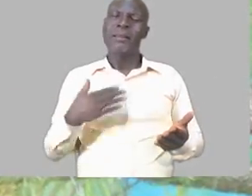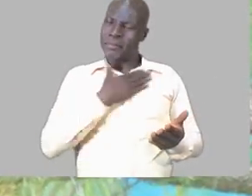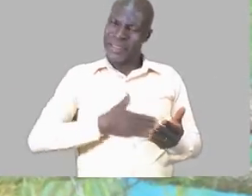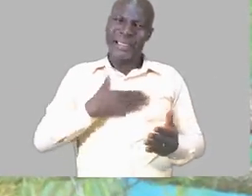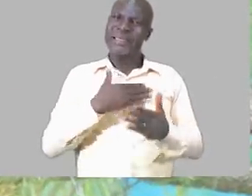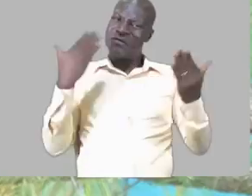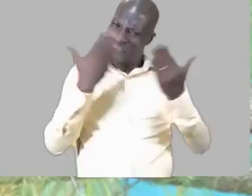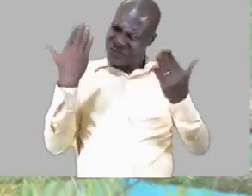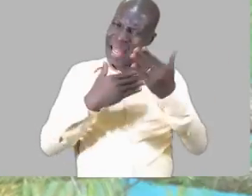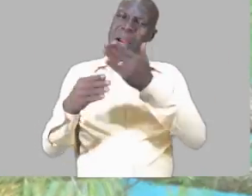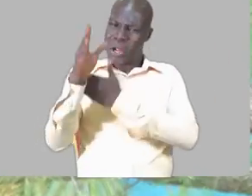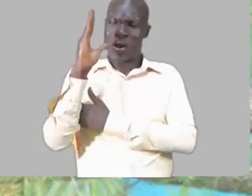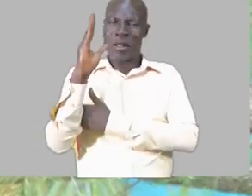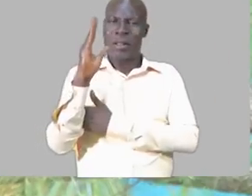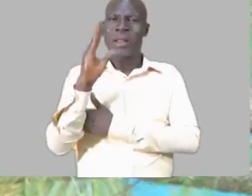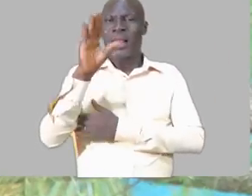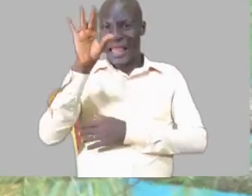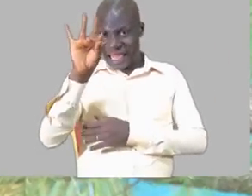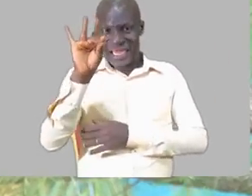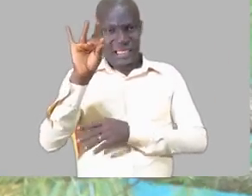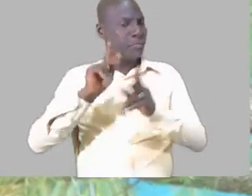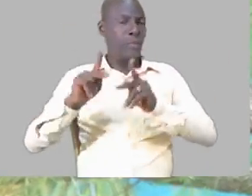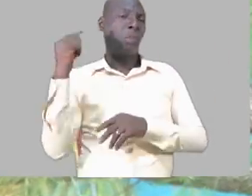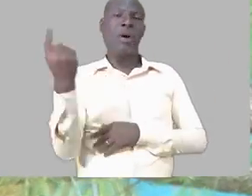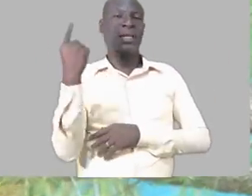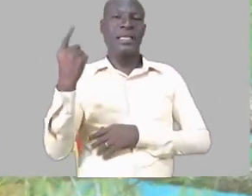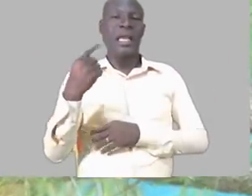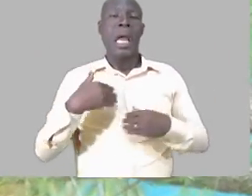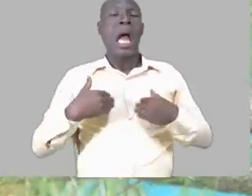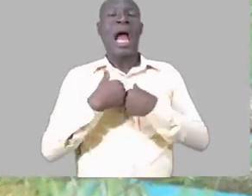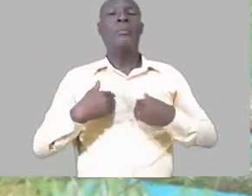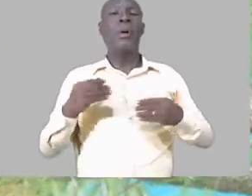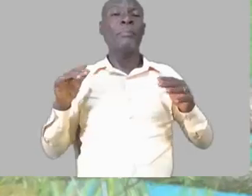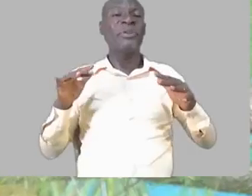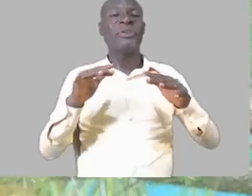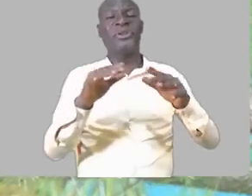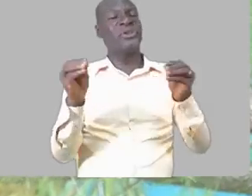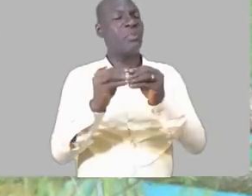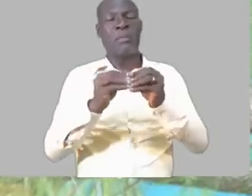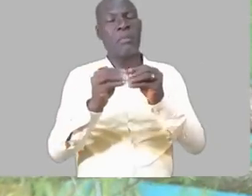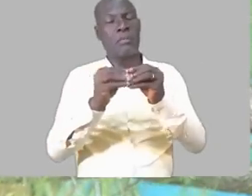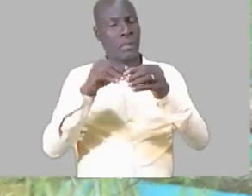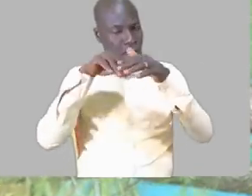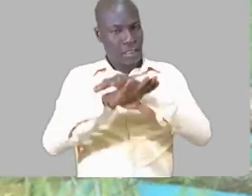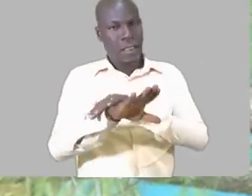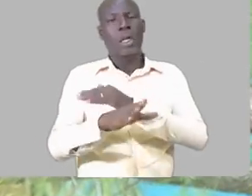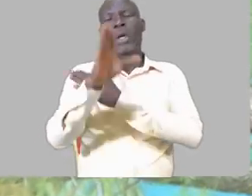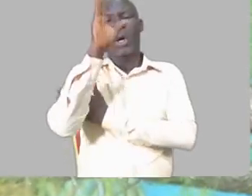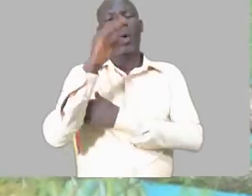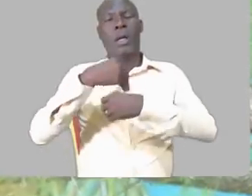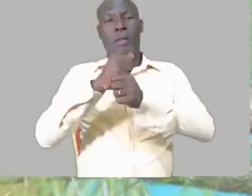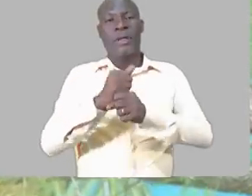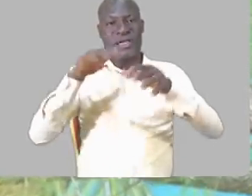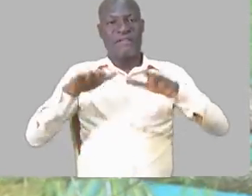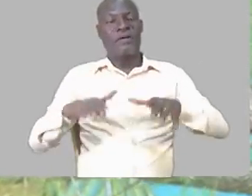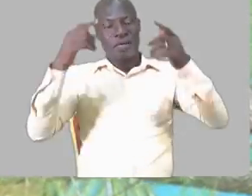Enipa 8 pet, and moi, bebre, and on Yanko Pong, and man, so you know, buyer,